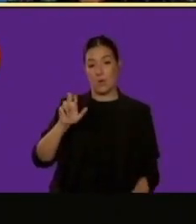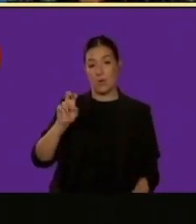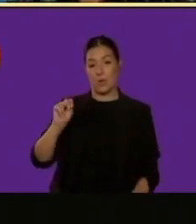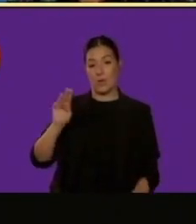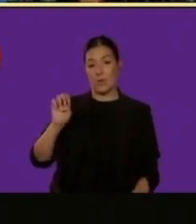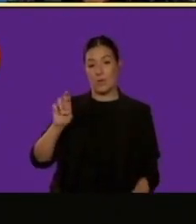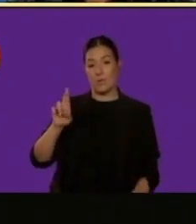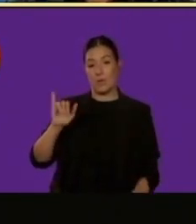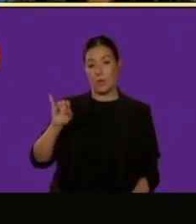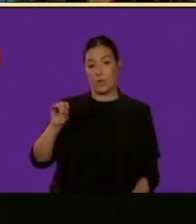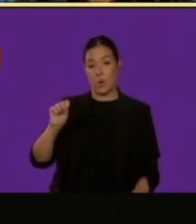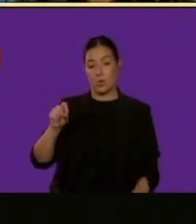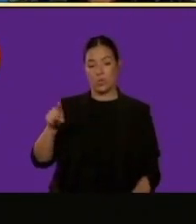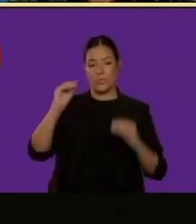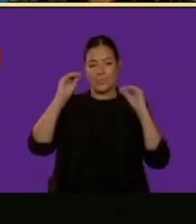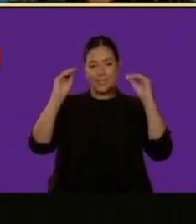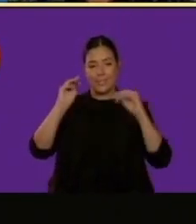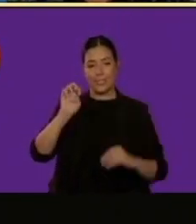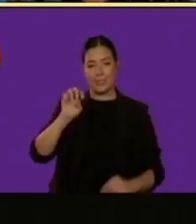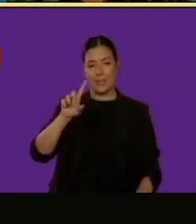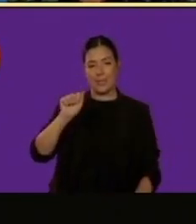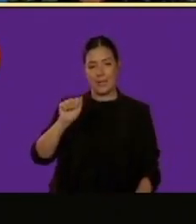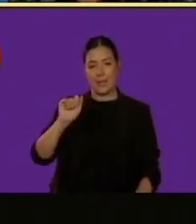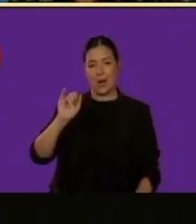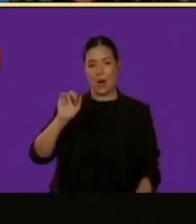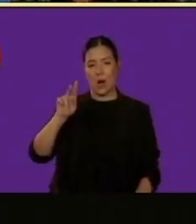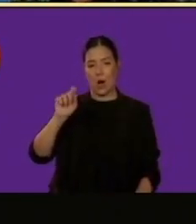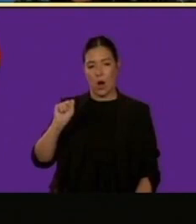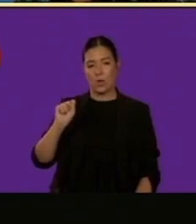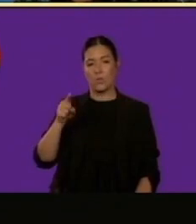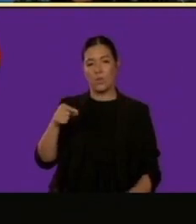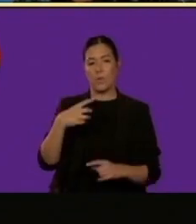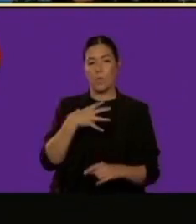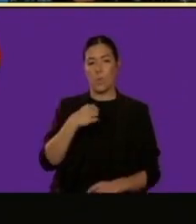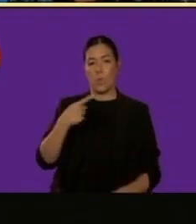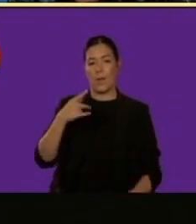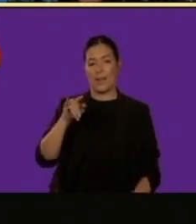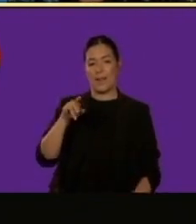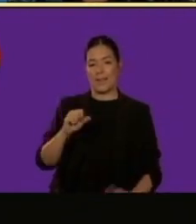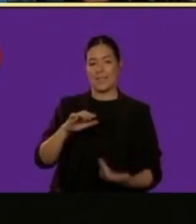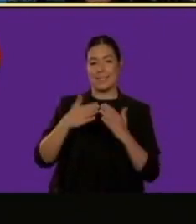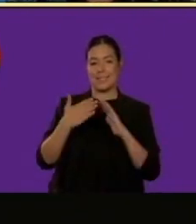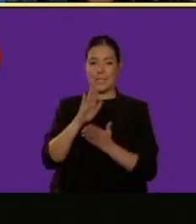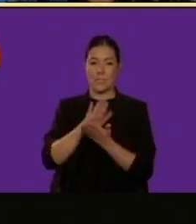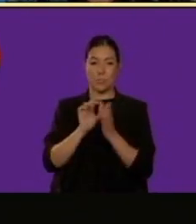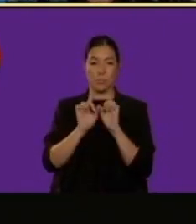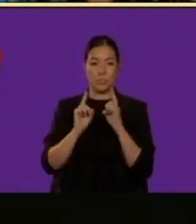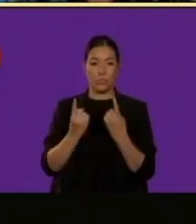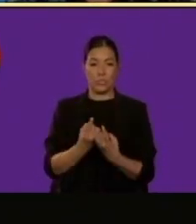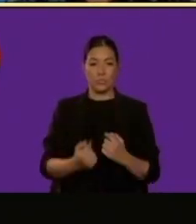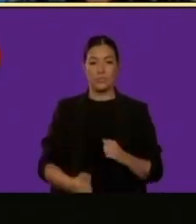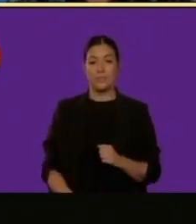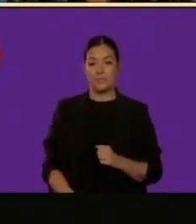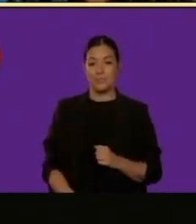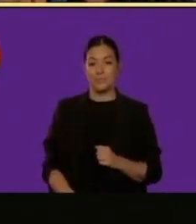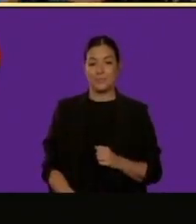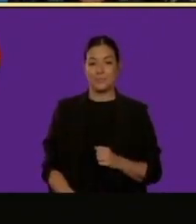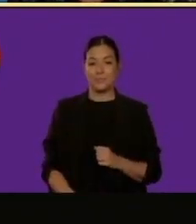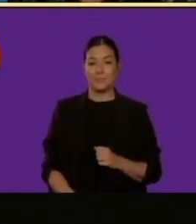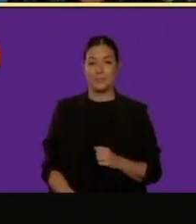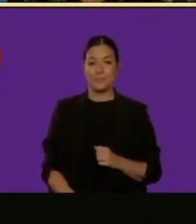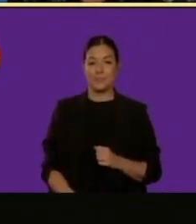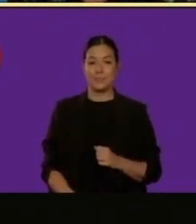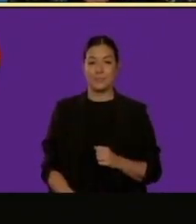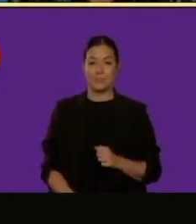teacher of media arts in New York, and the next year I will teach sixth